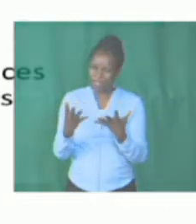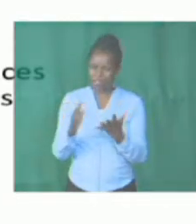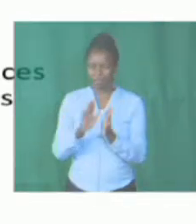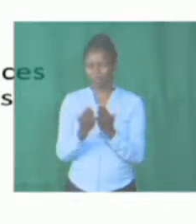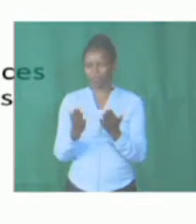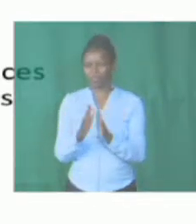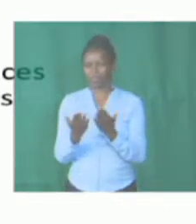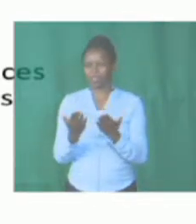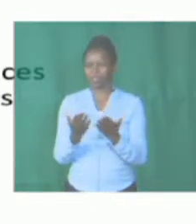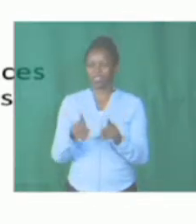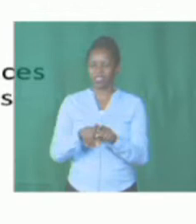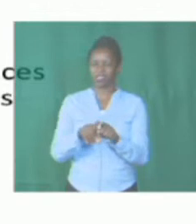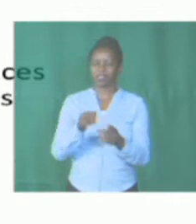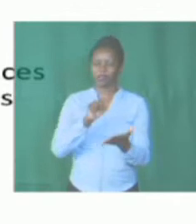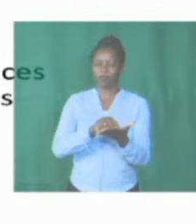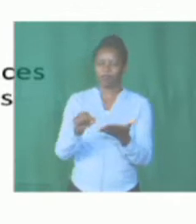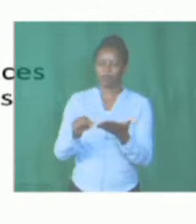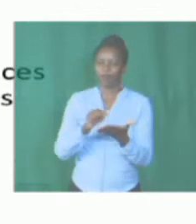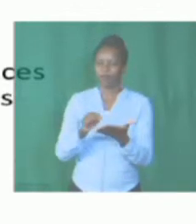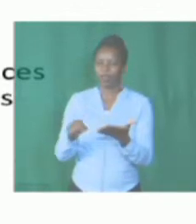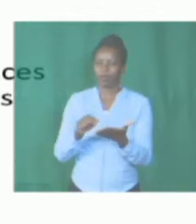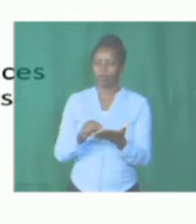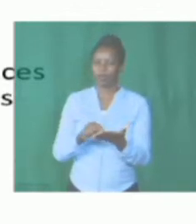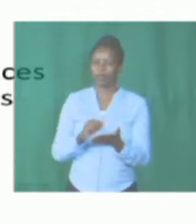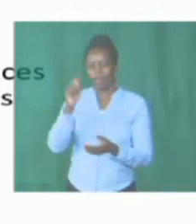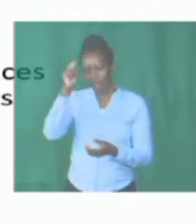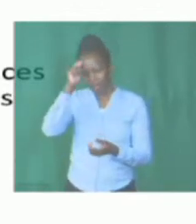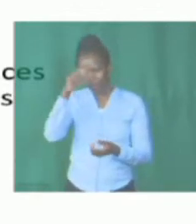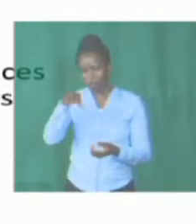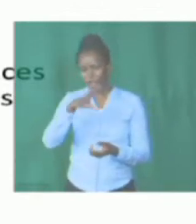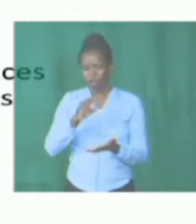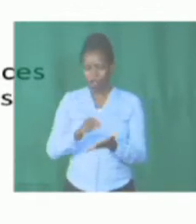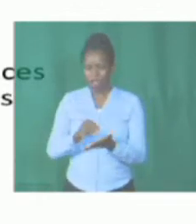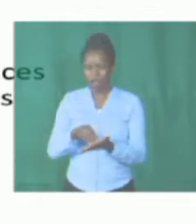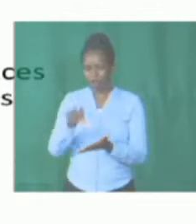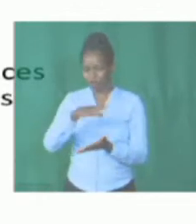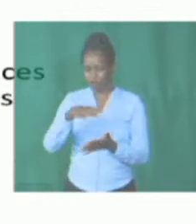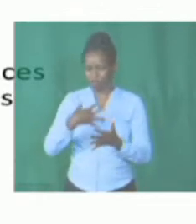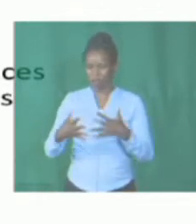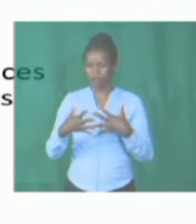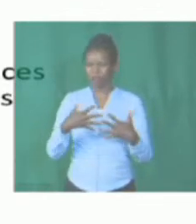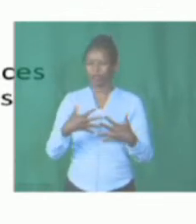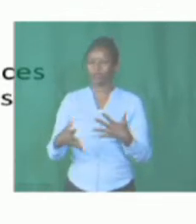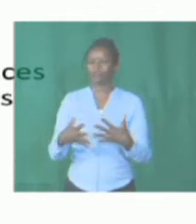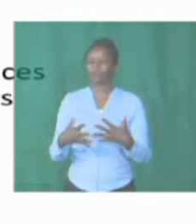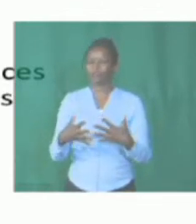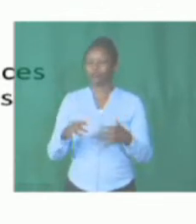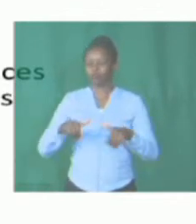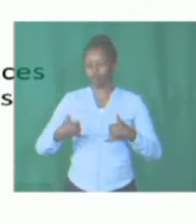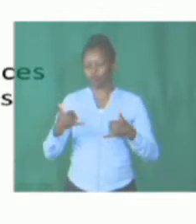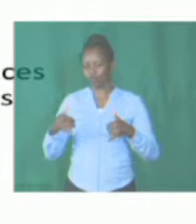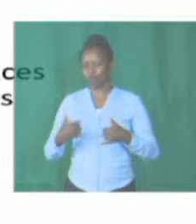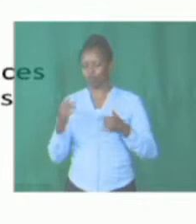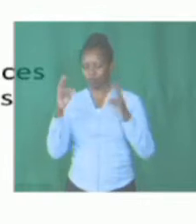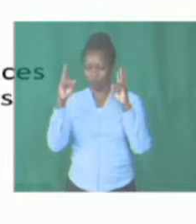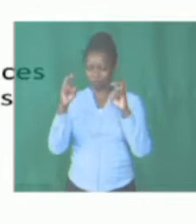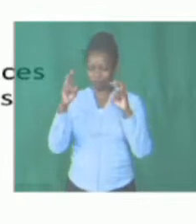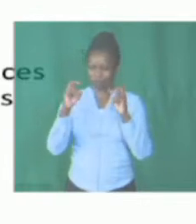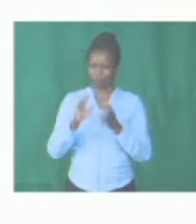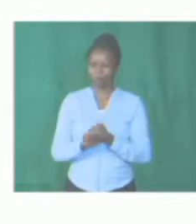a calculator. So make sure you have those materials with you in order to enjoy our lesson